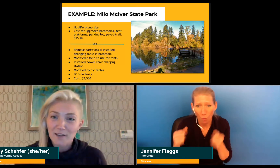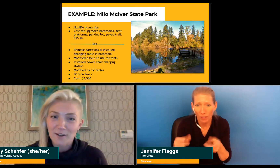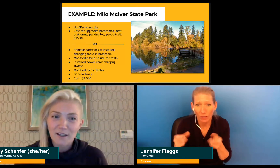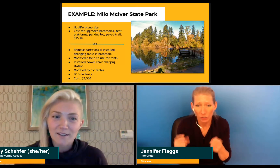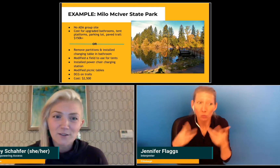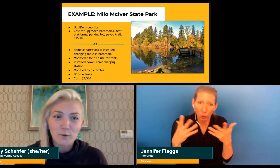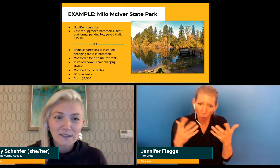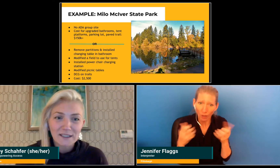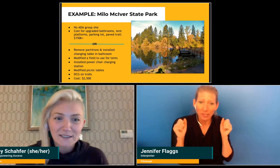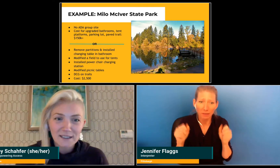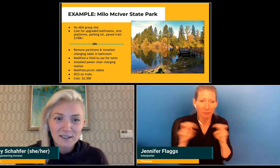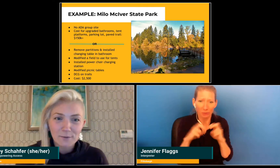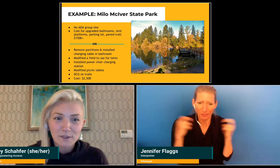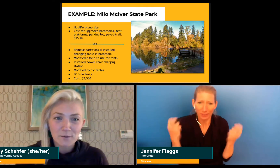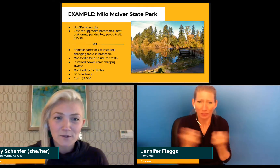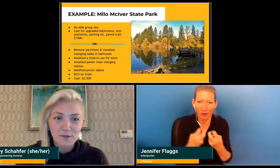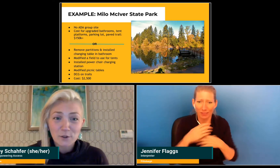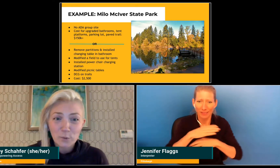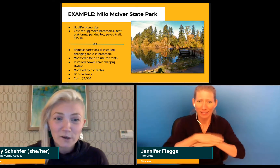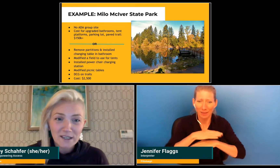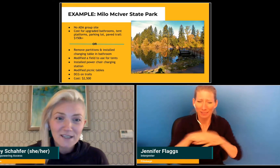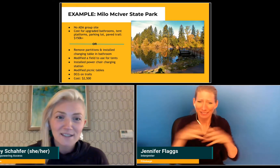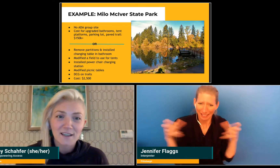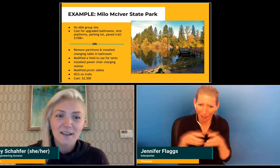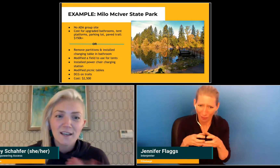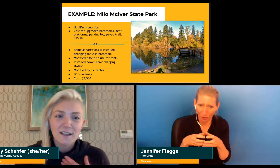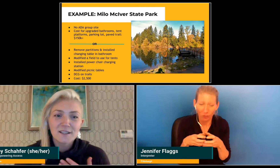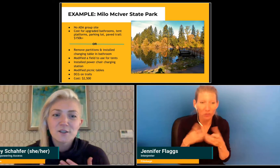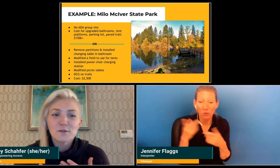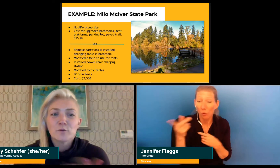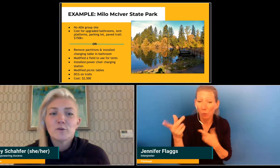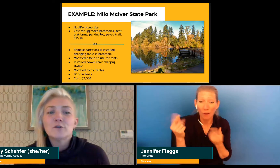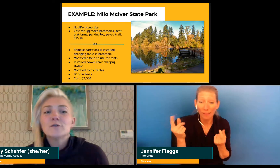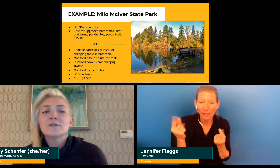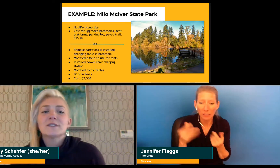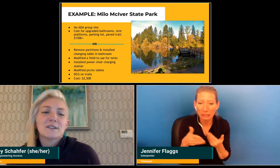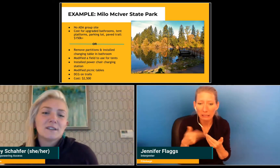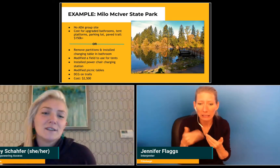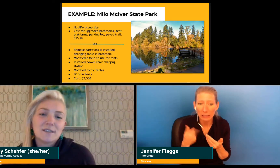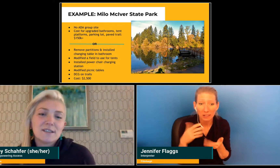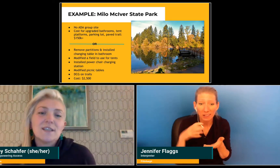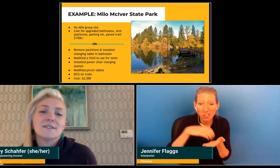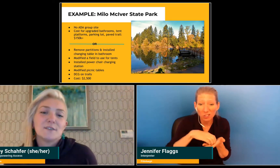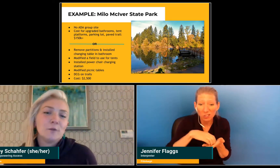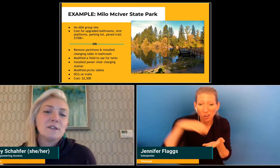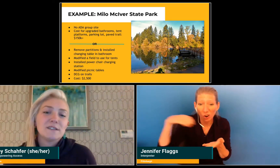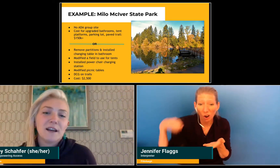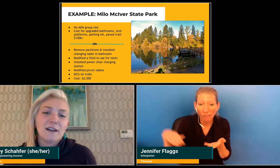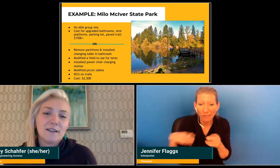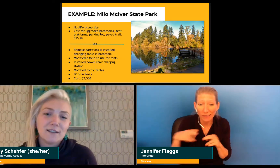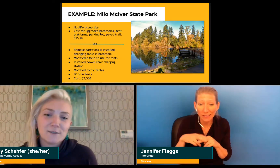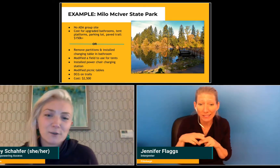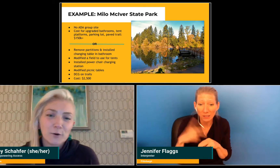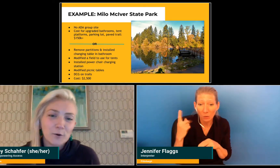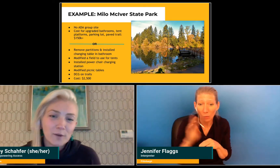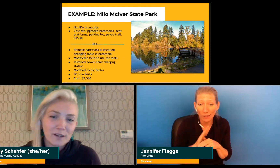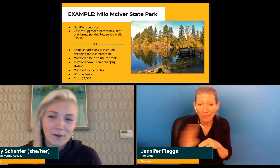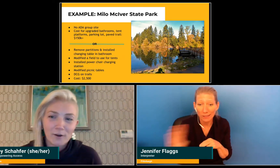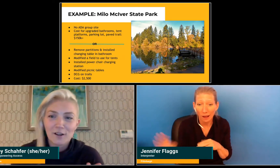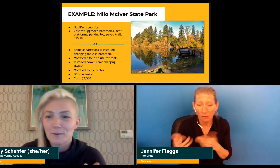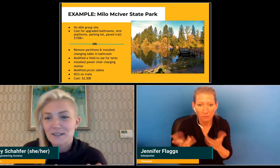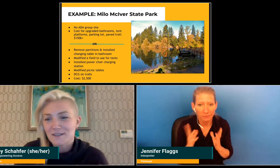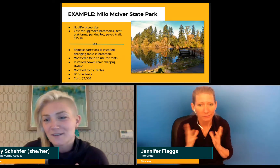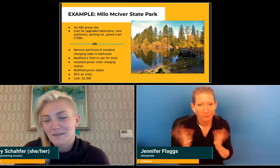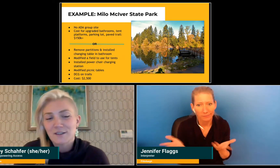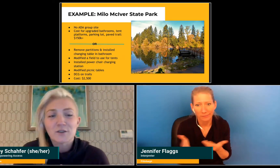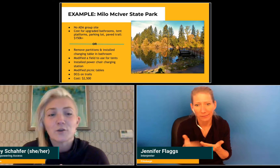table together. And so what they did, which was super easy, is they just removed the seats on one side. And so,